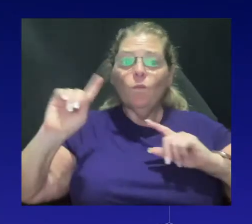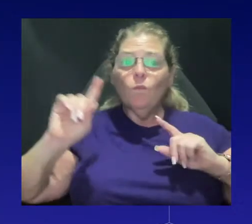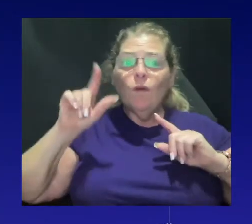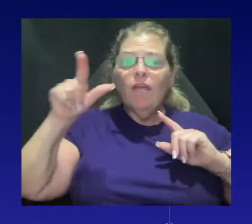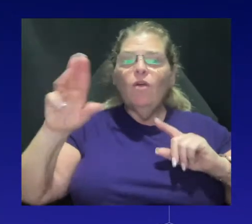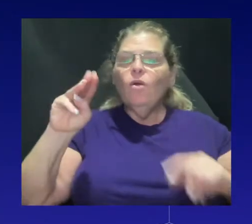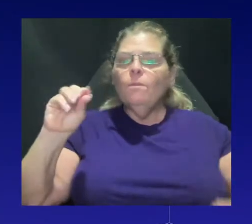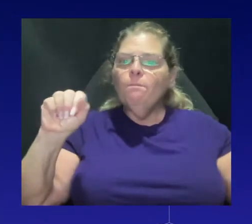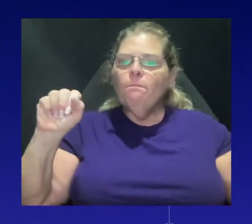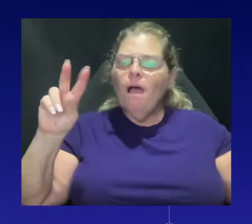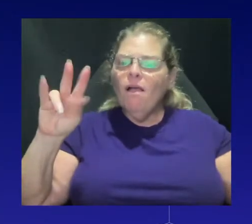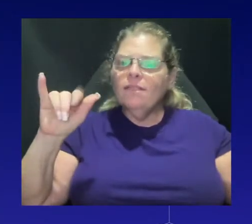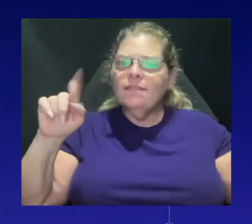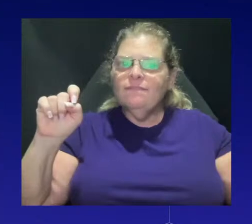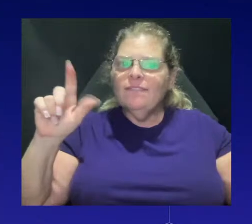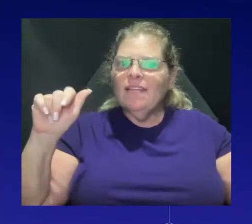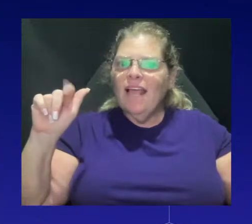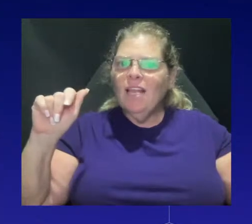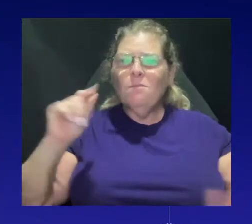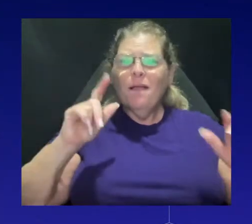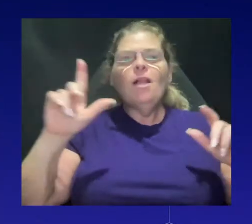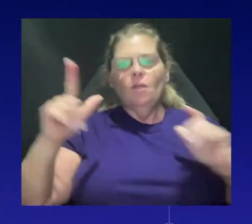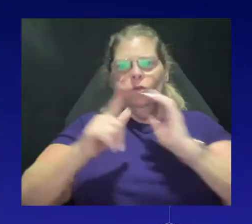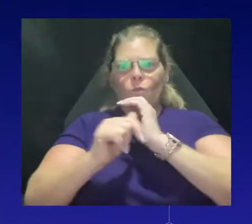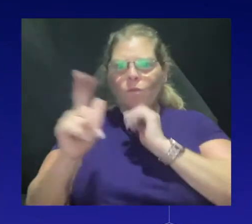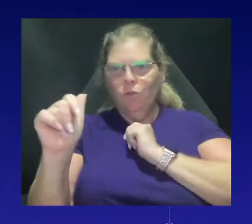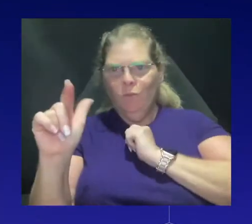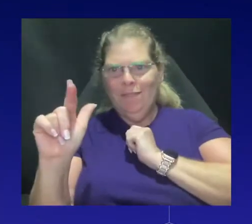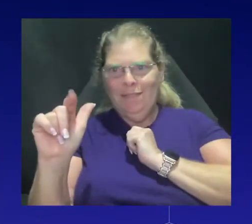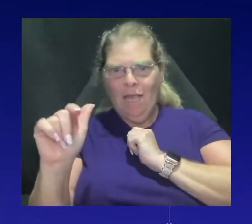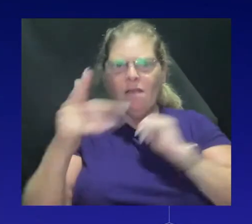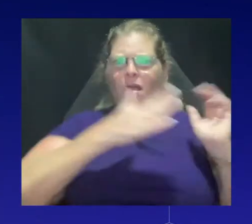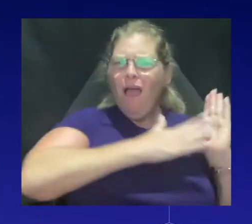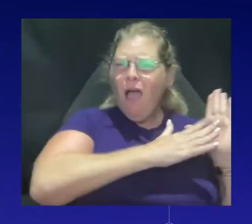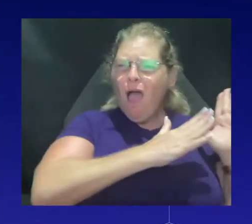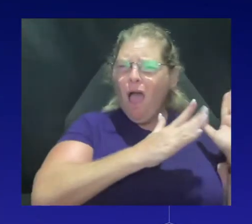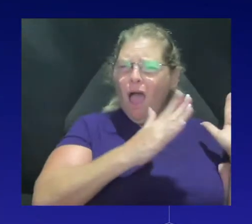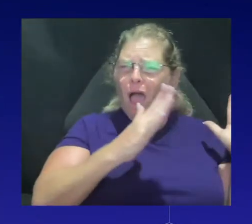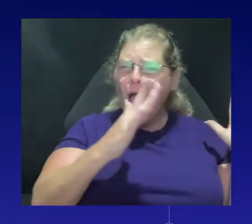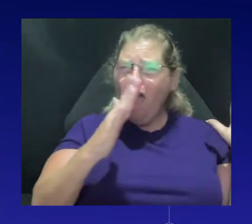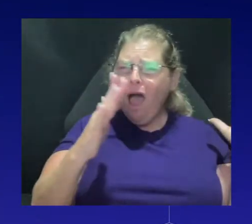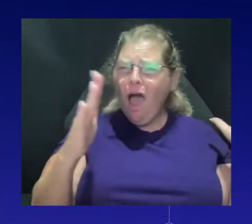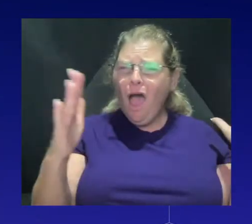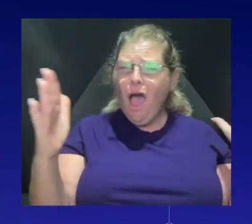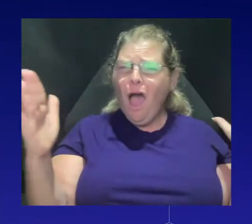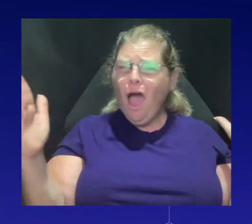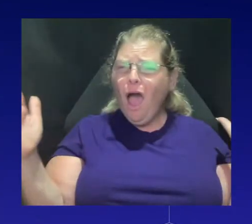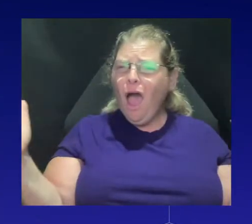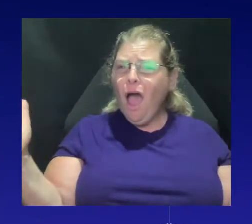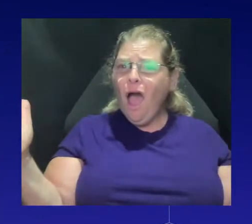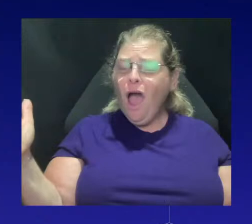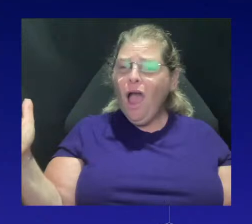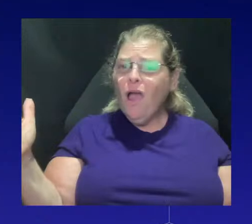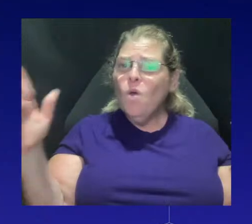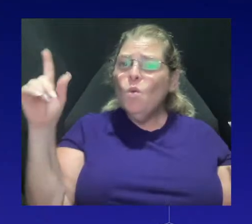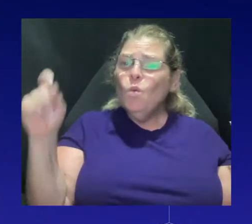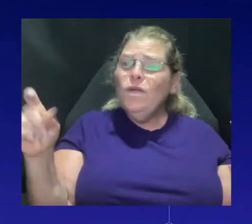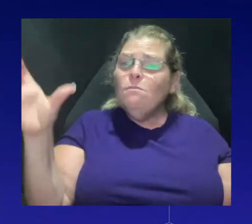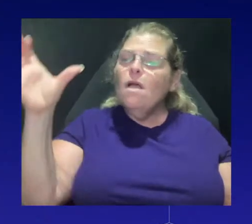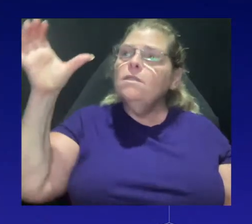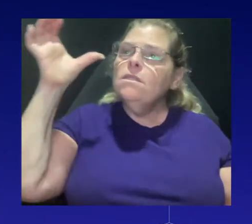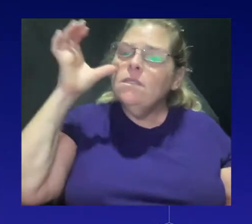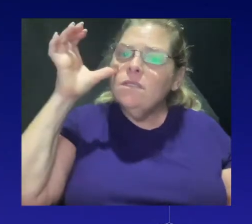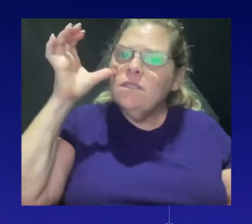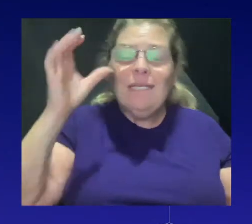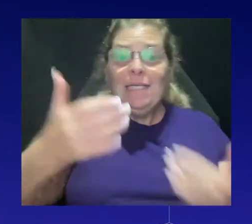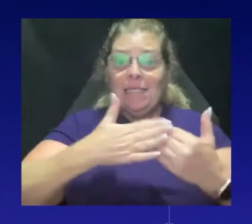moral and political will and courage to hear about the legacy, to face